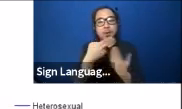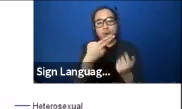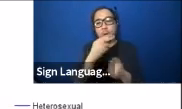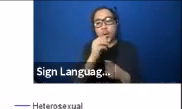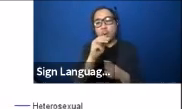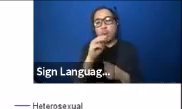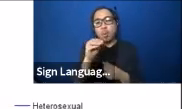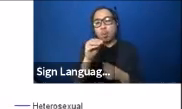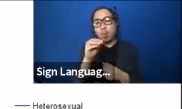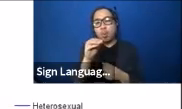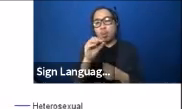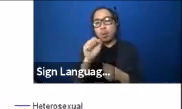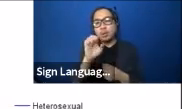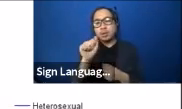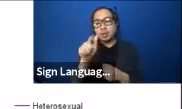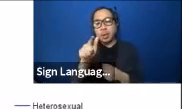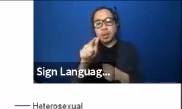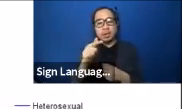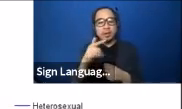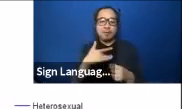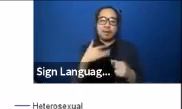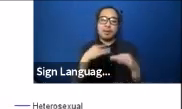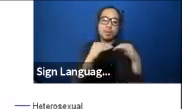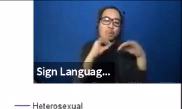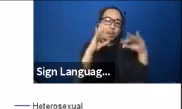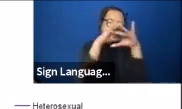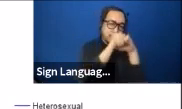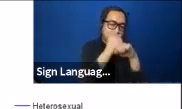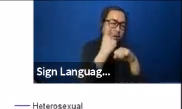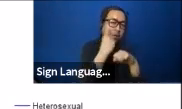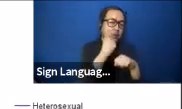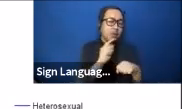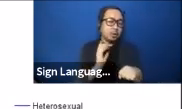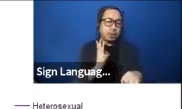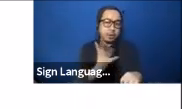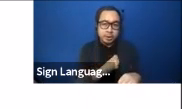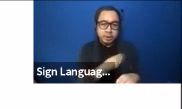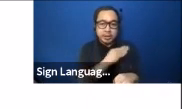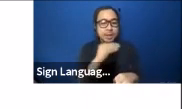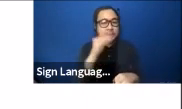they more feel sexually attracted to transgender and to male.